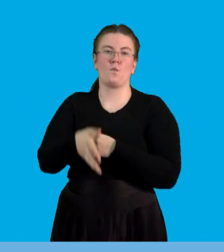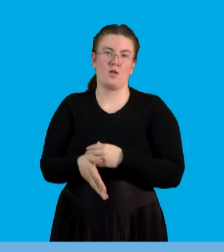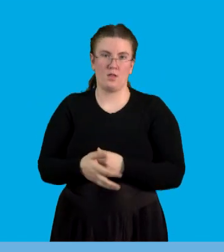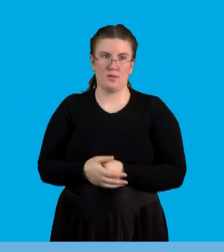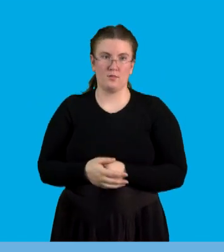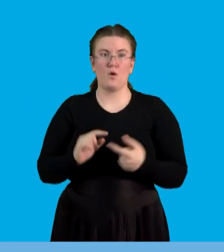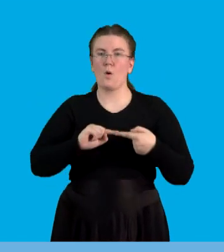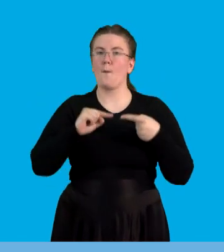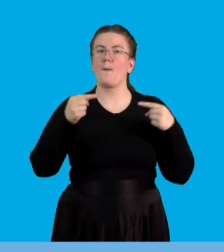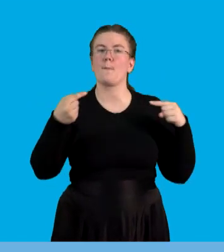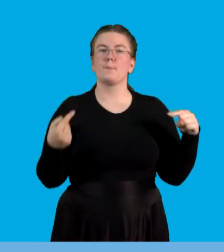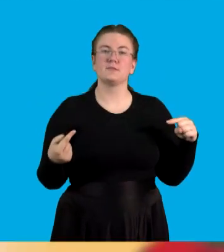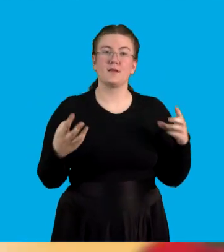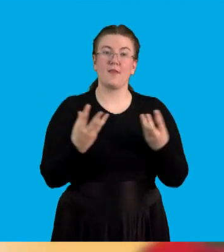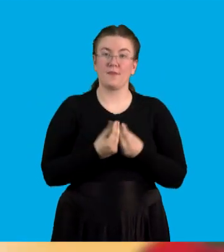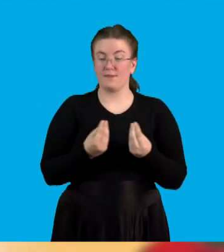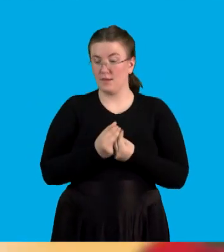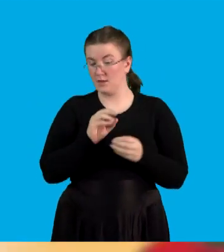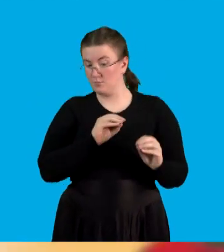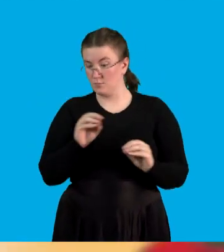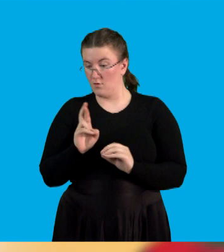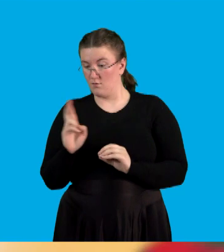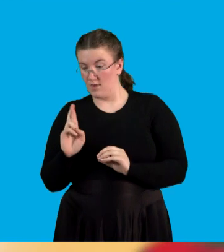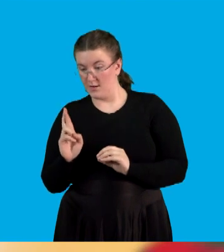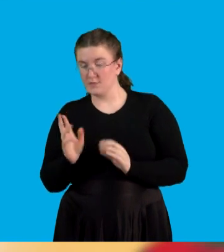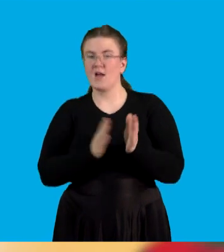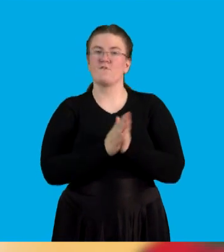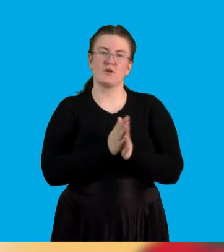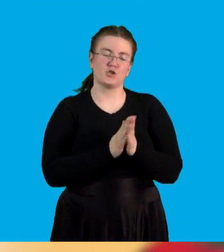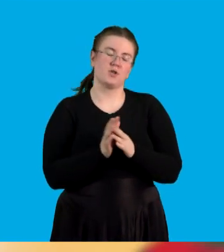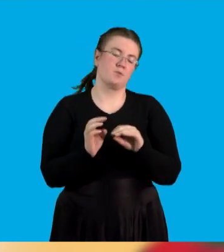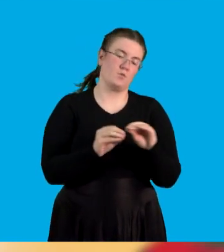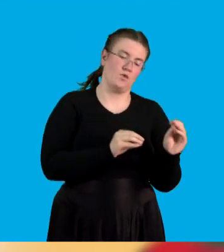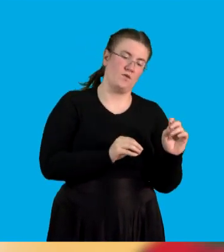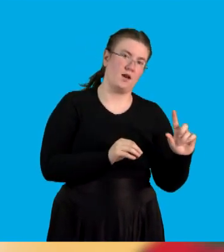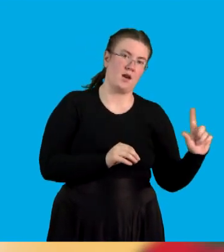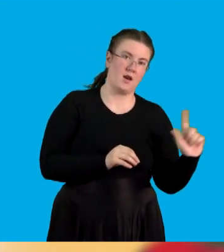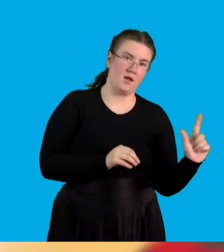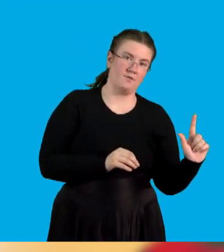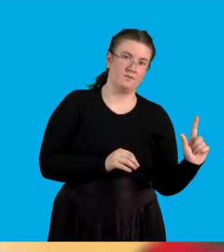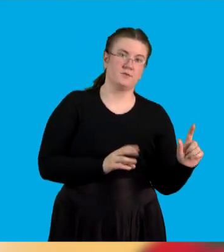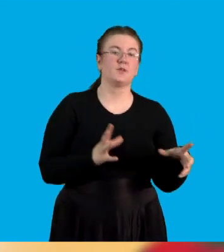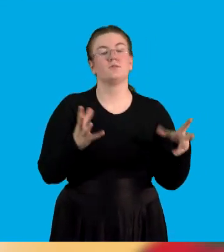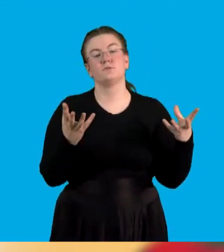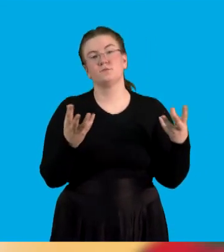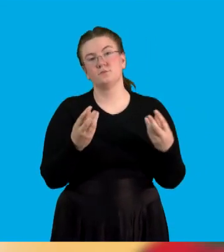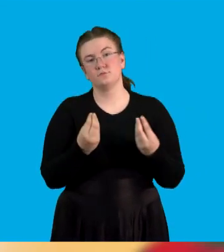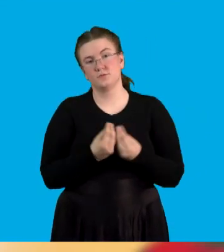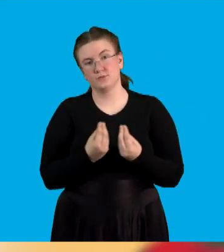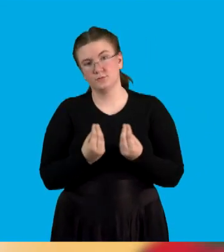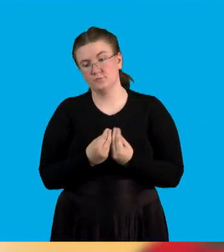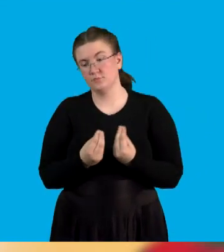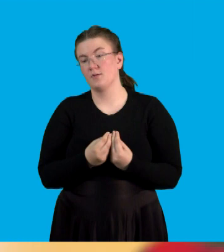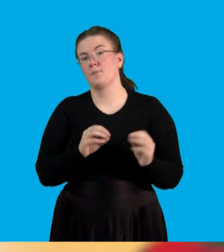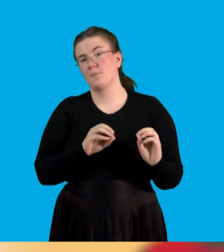is always opposing the movement. If the object is going to the right, friction is going to the left. If object is going to the right, friction is going